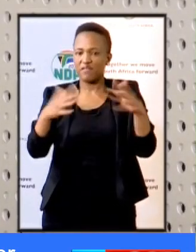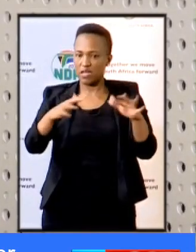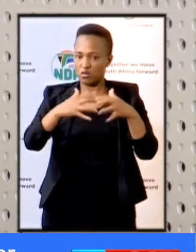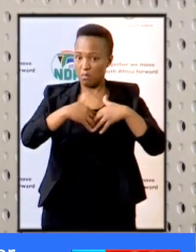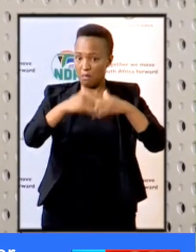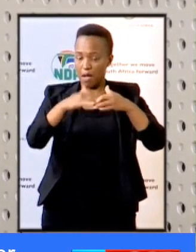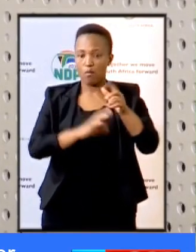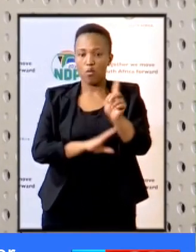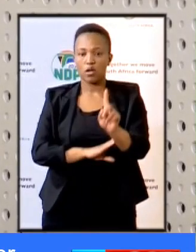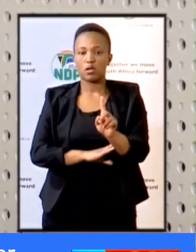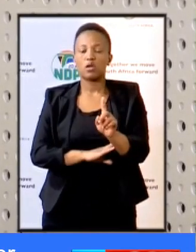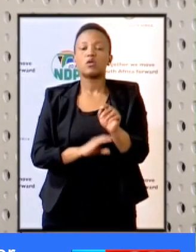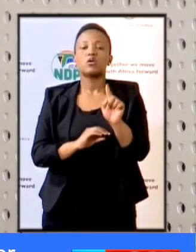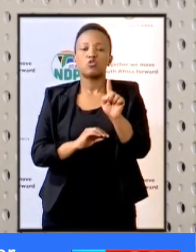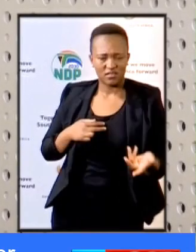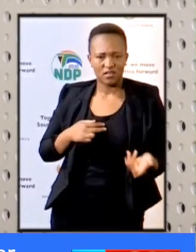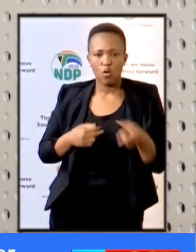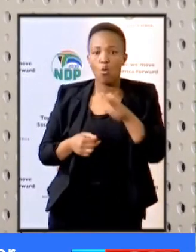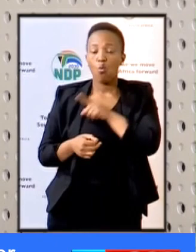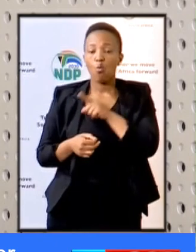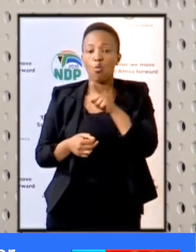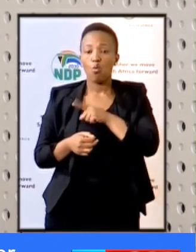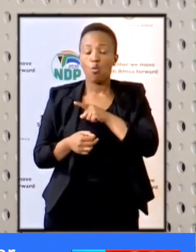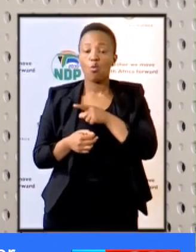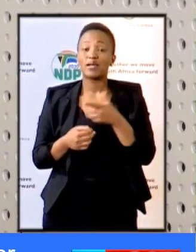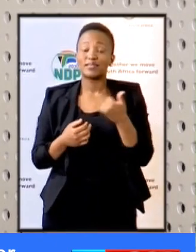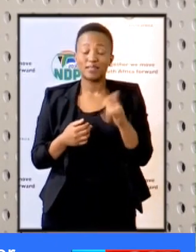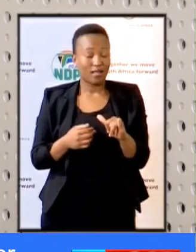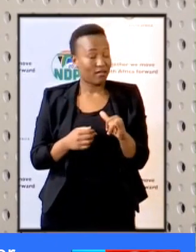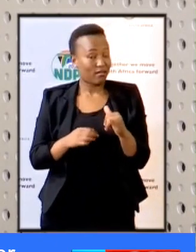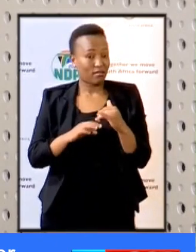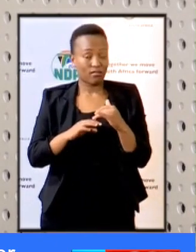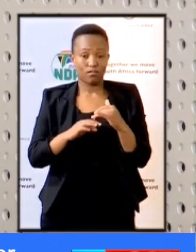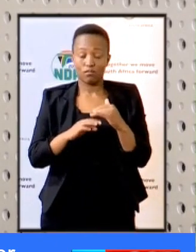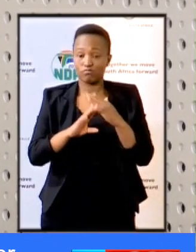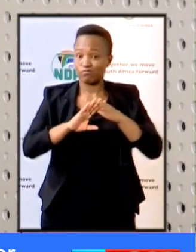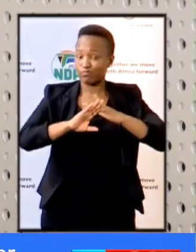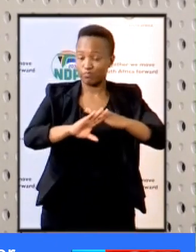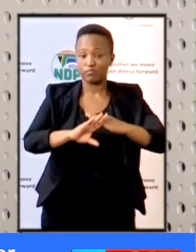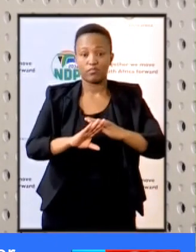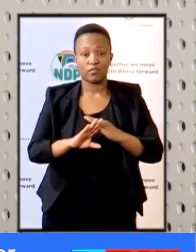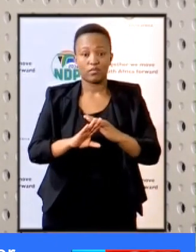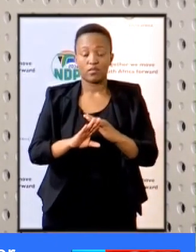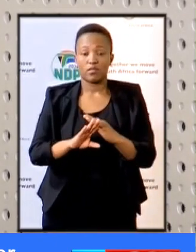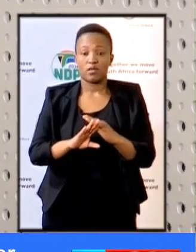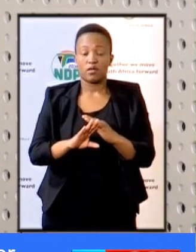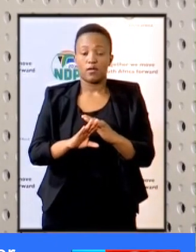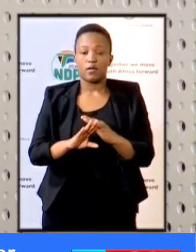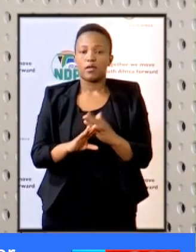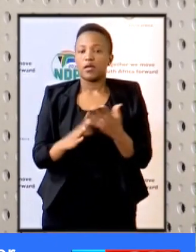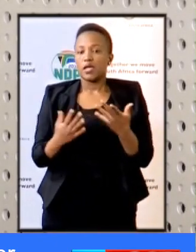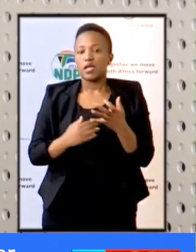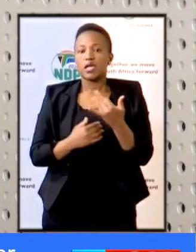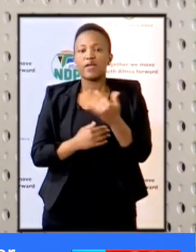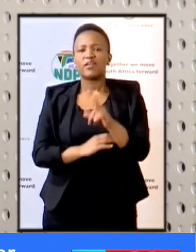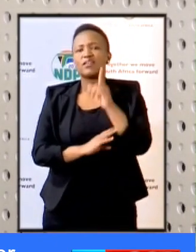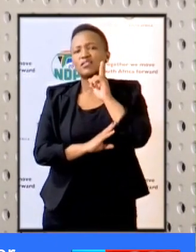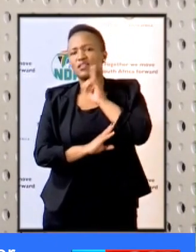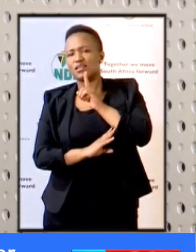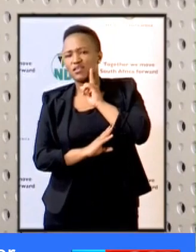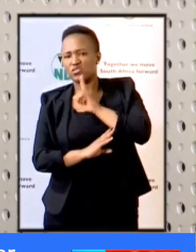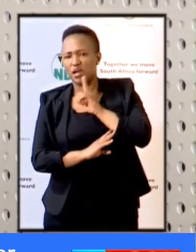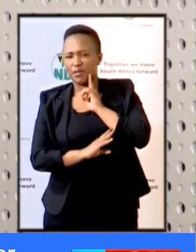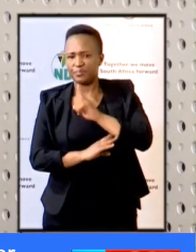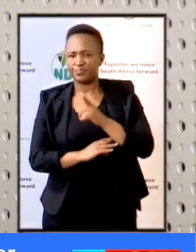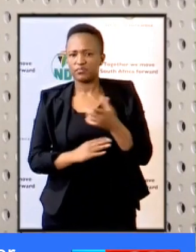you must get permit. You must be prohibited. So such teachers will be allowed because